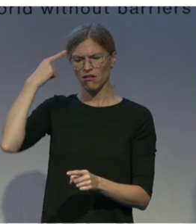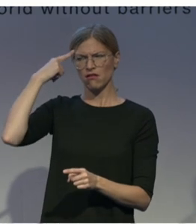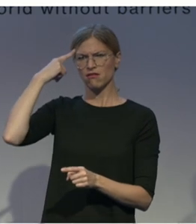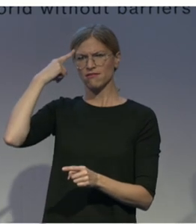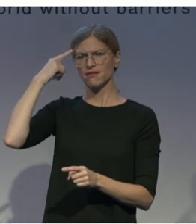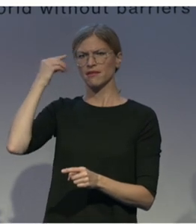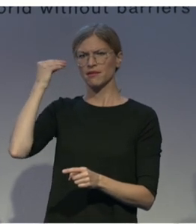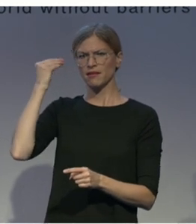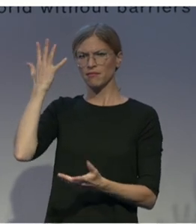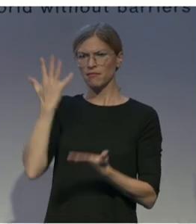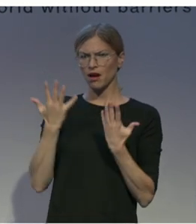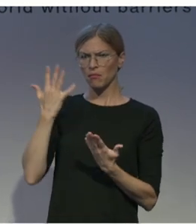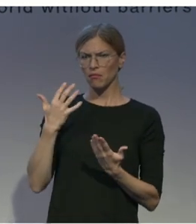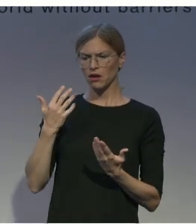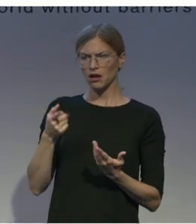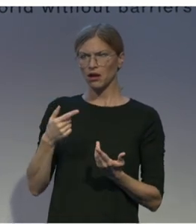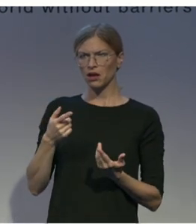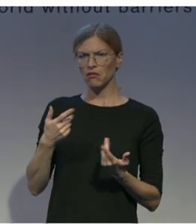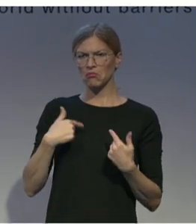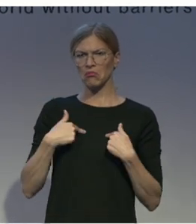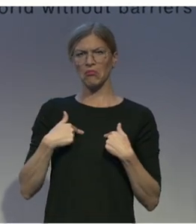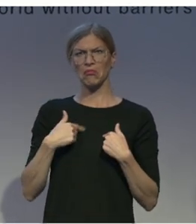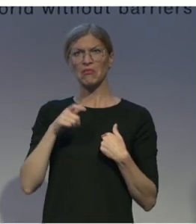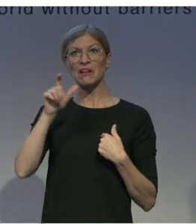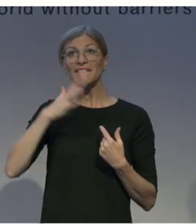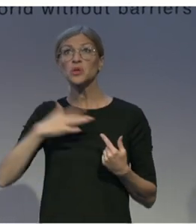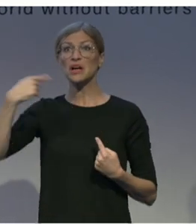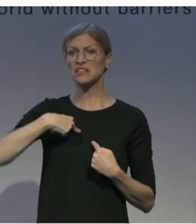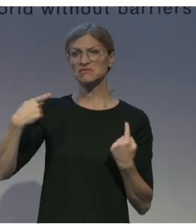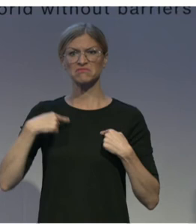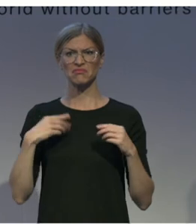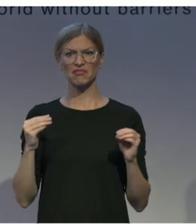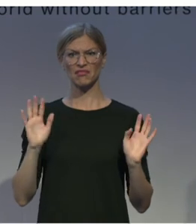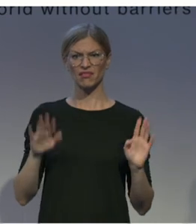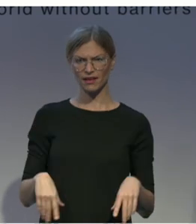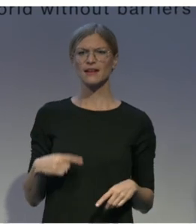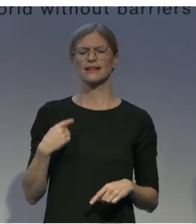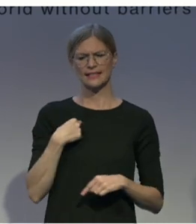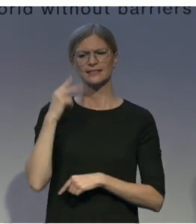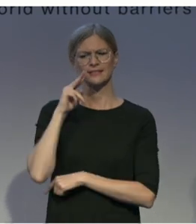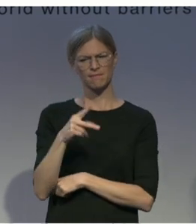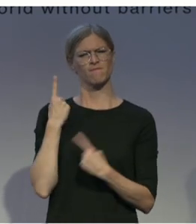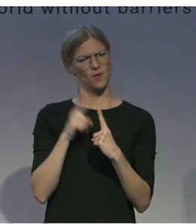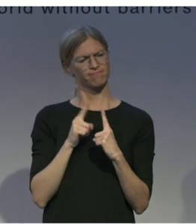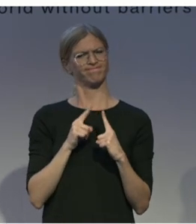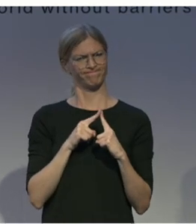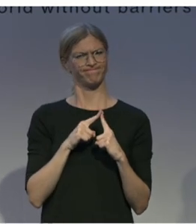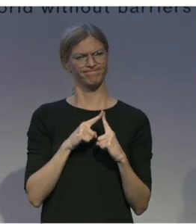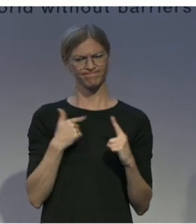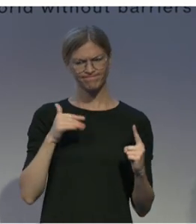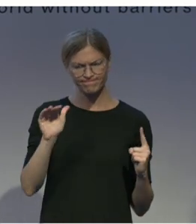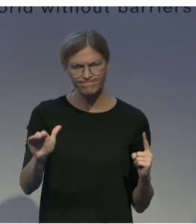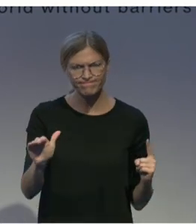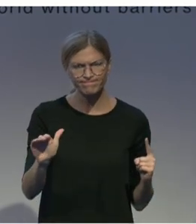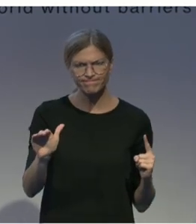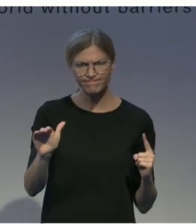matter. And if there's one thing I know is you can't convince anybody that what you say matters and what you believe matters if you don't